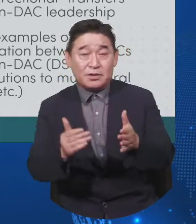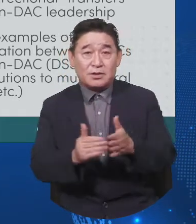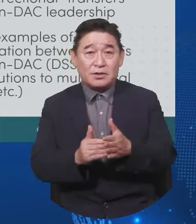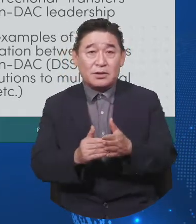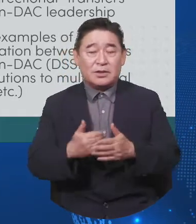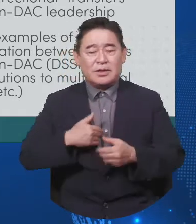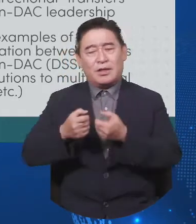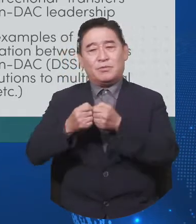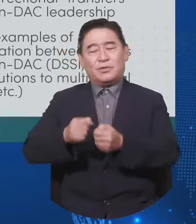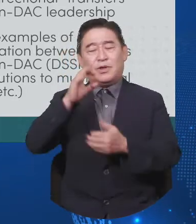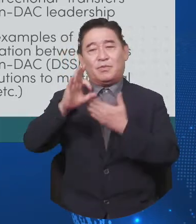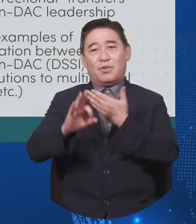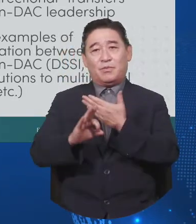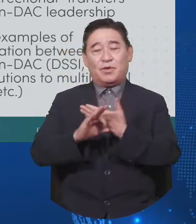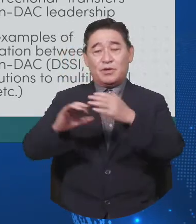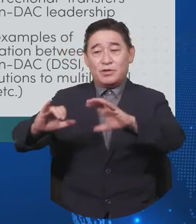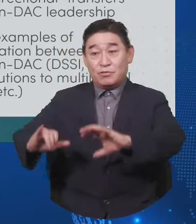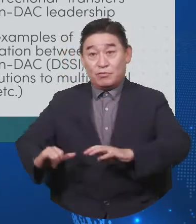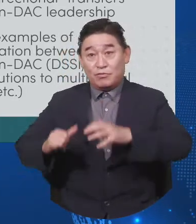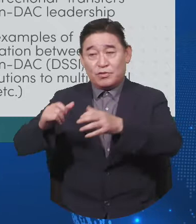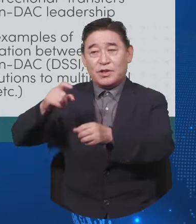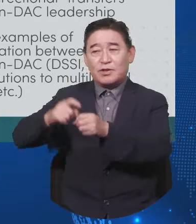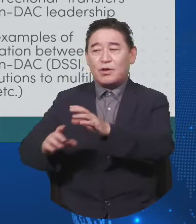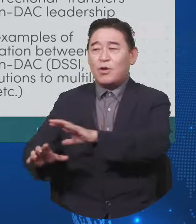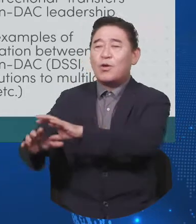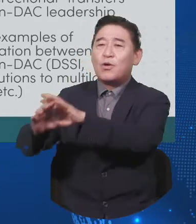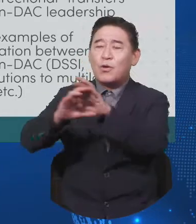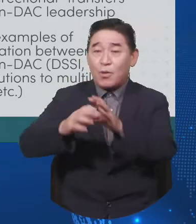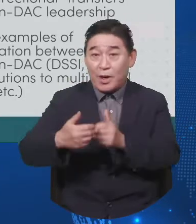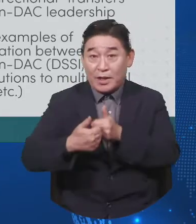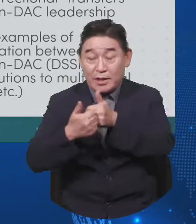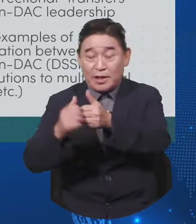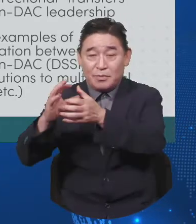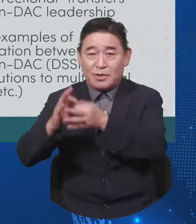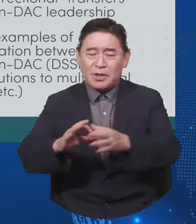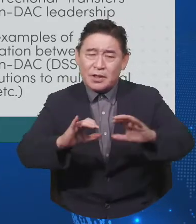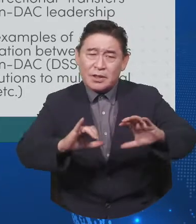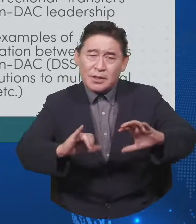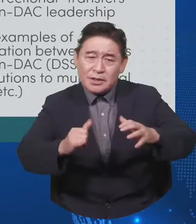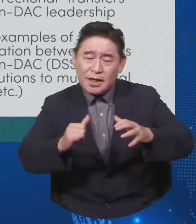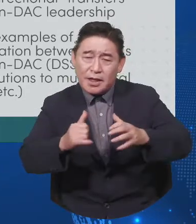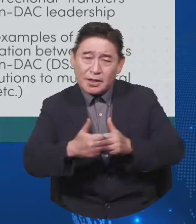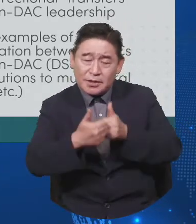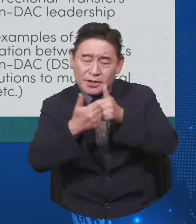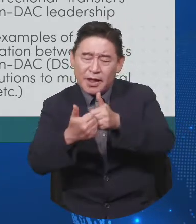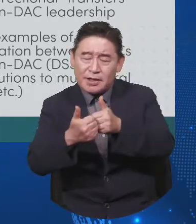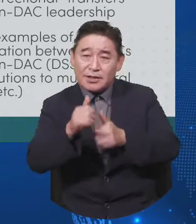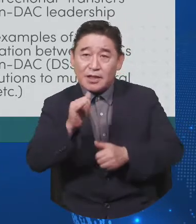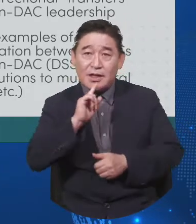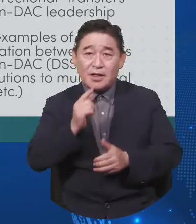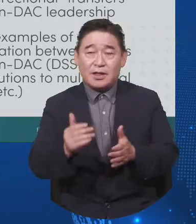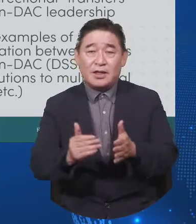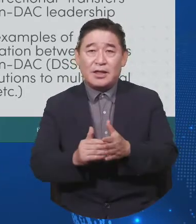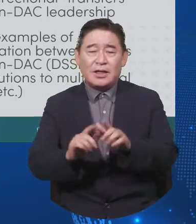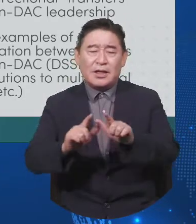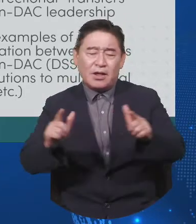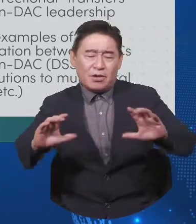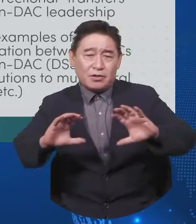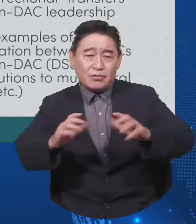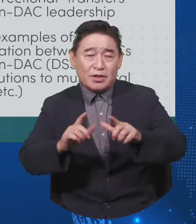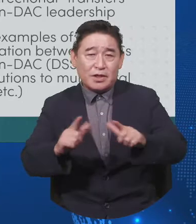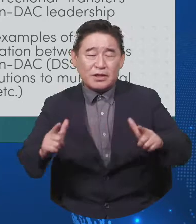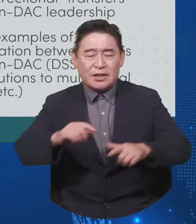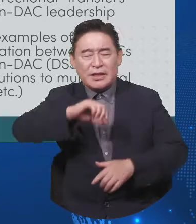international responses to COVID-19 were global in nature, with a range of countries contributing financial and